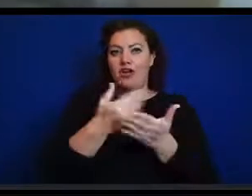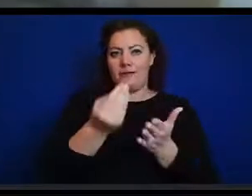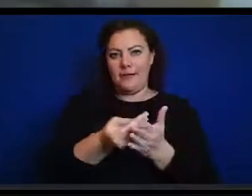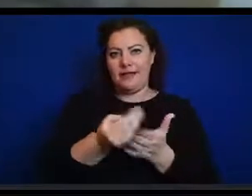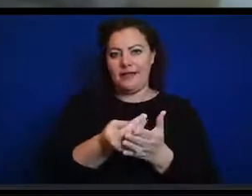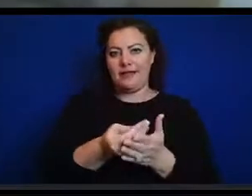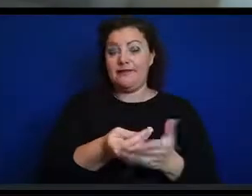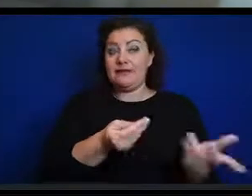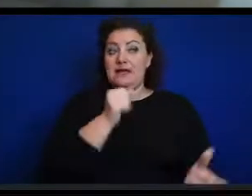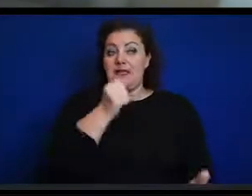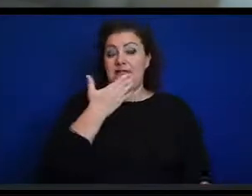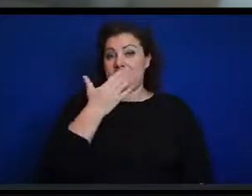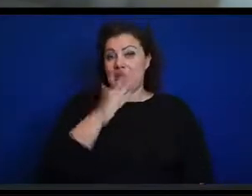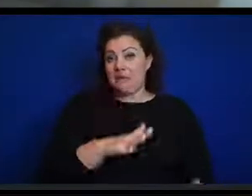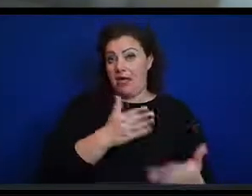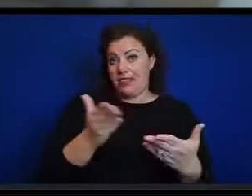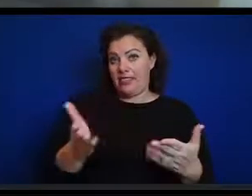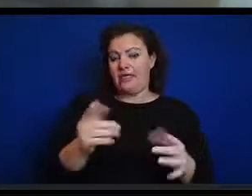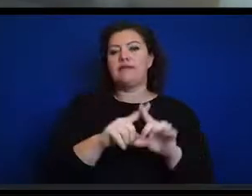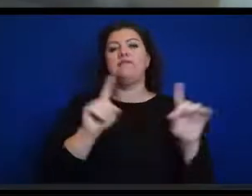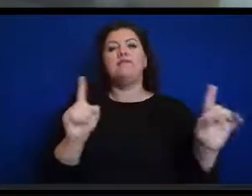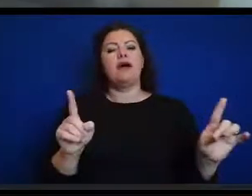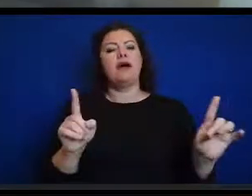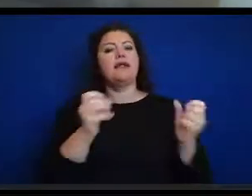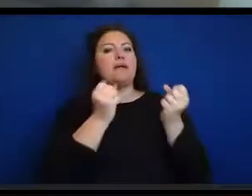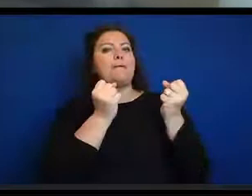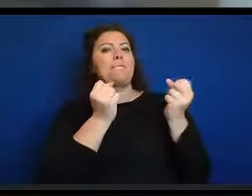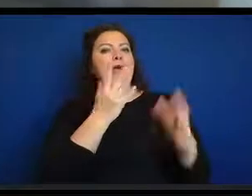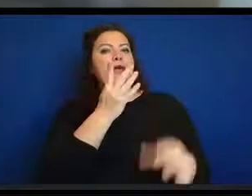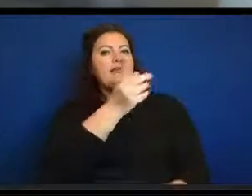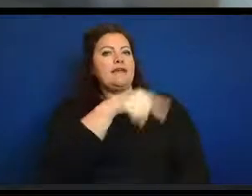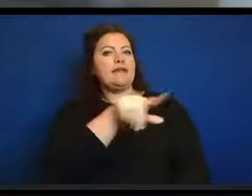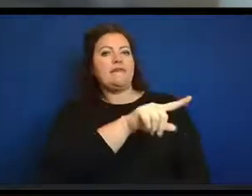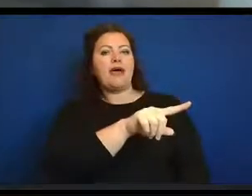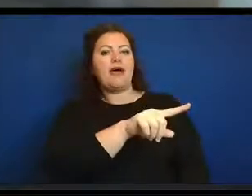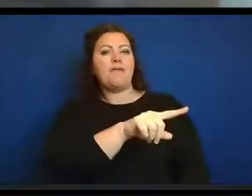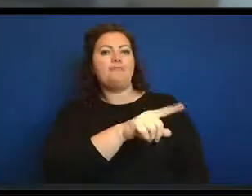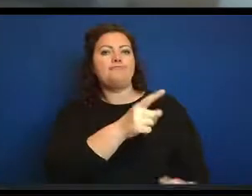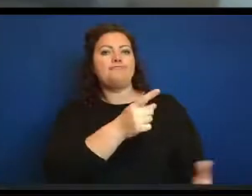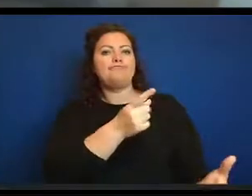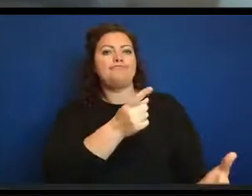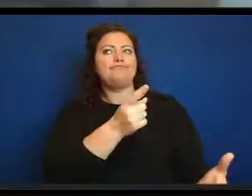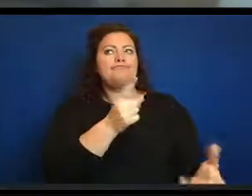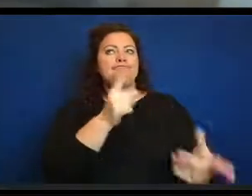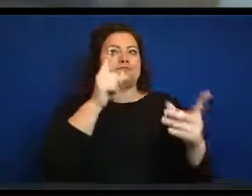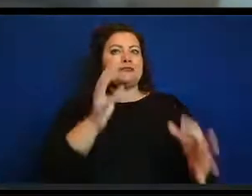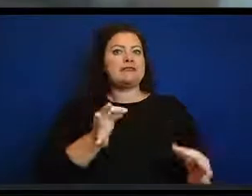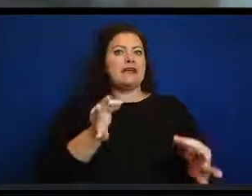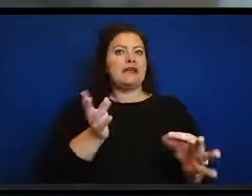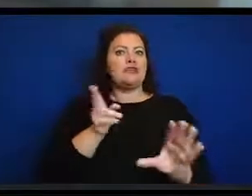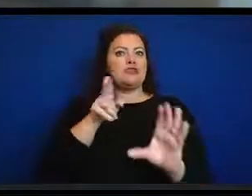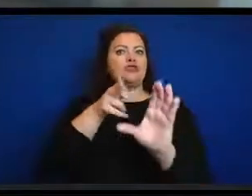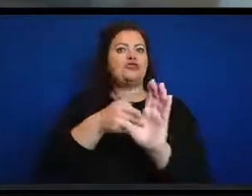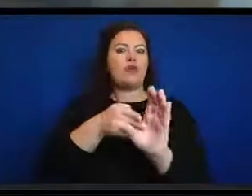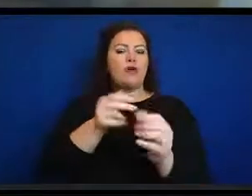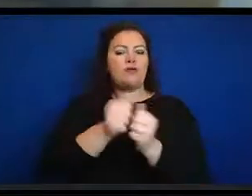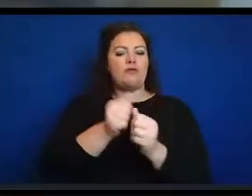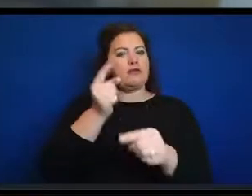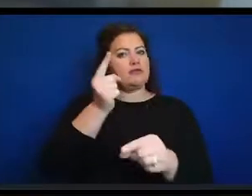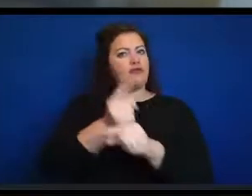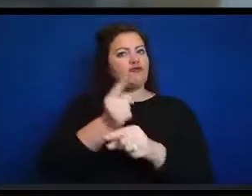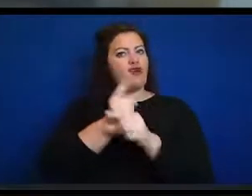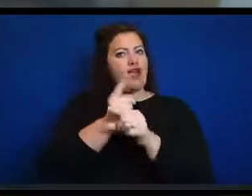not a bad thing. However, many of them have come to the table with the right mission. That's why I